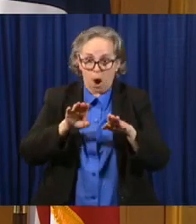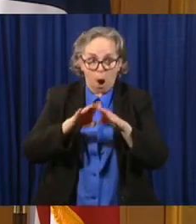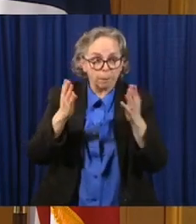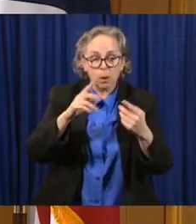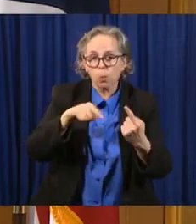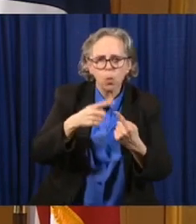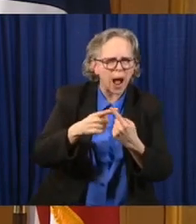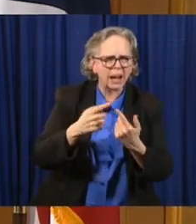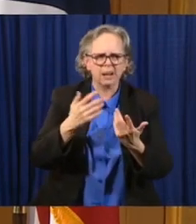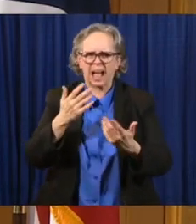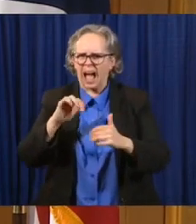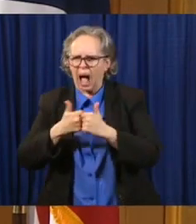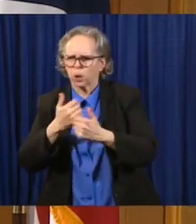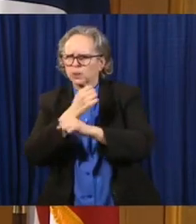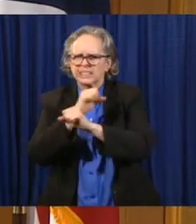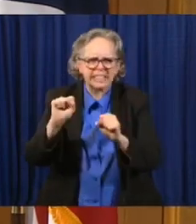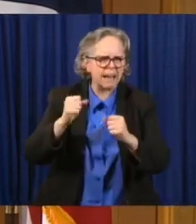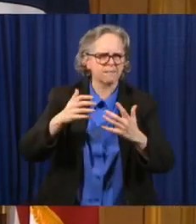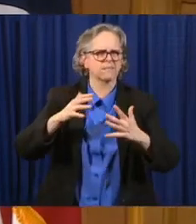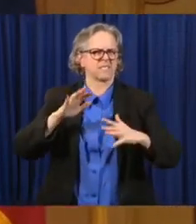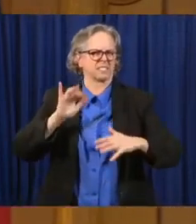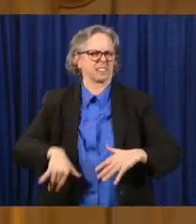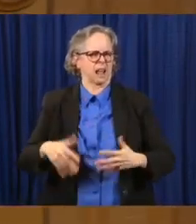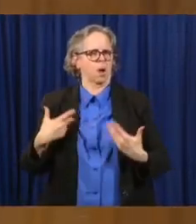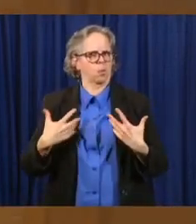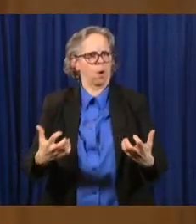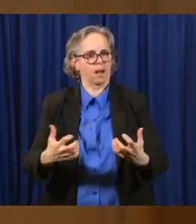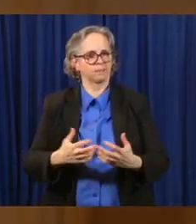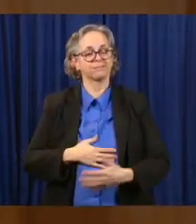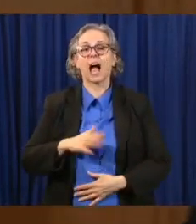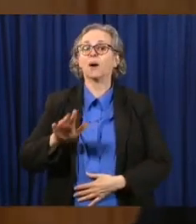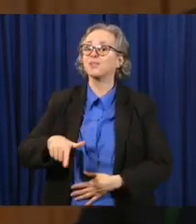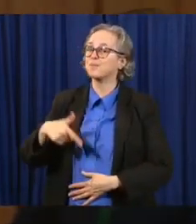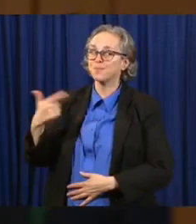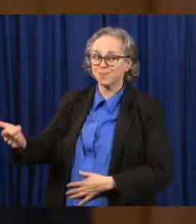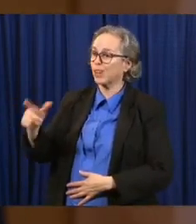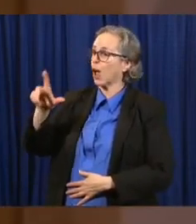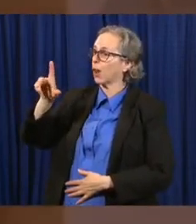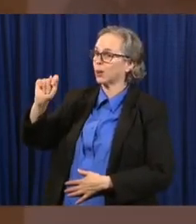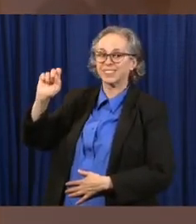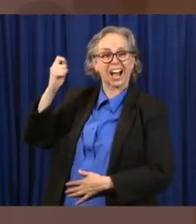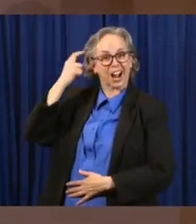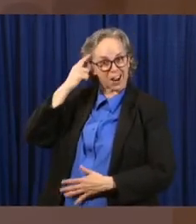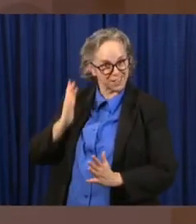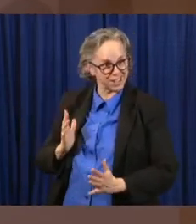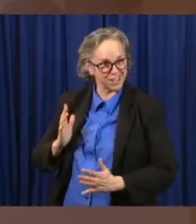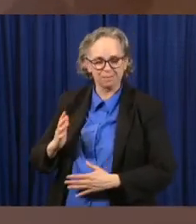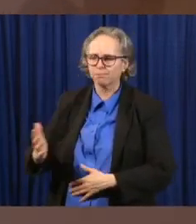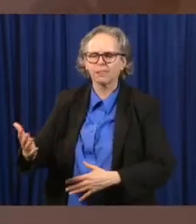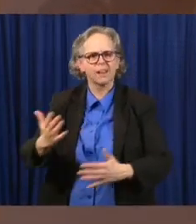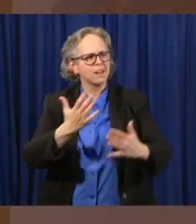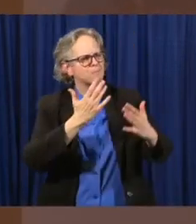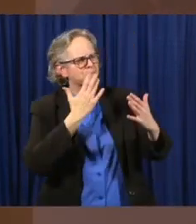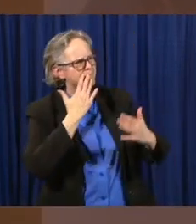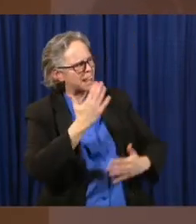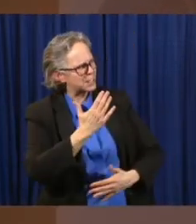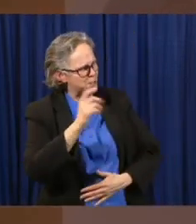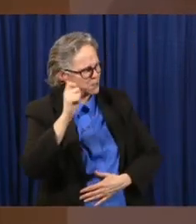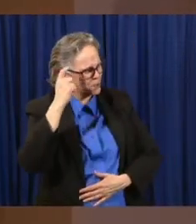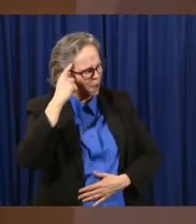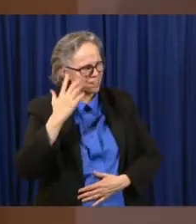now turn to Lieutenant Governor Houston. John. Thank you, Governor DeWine.